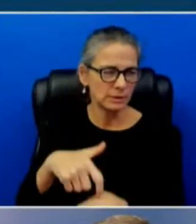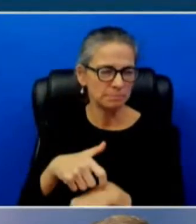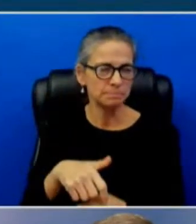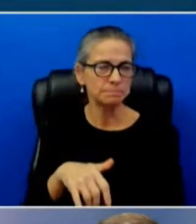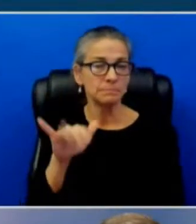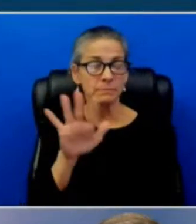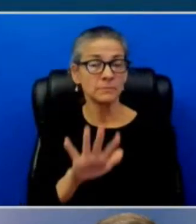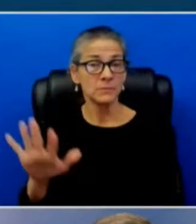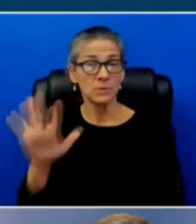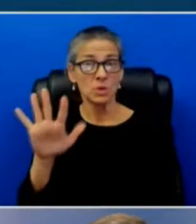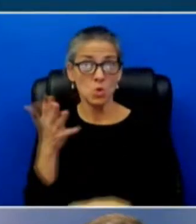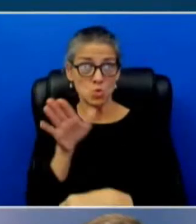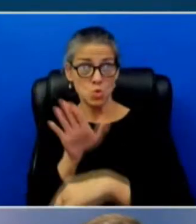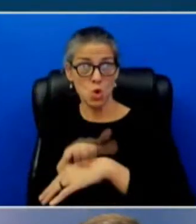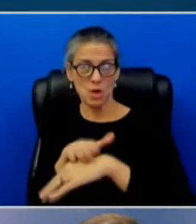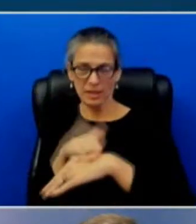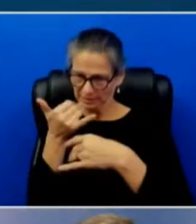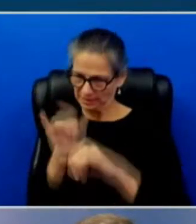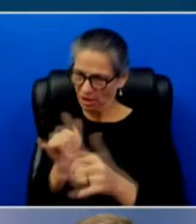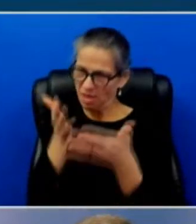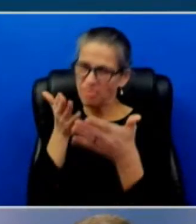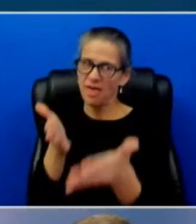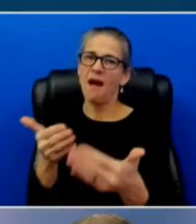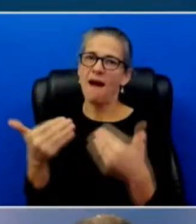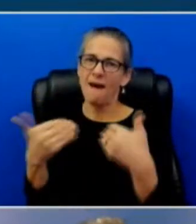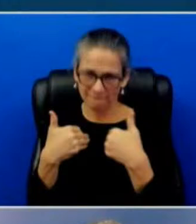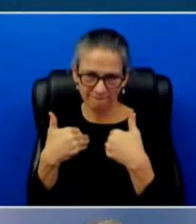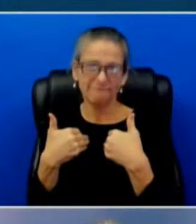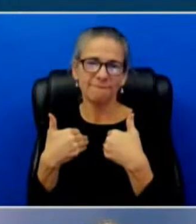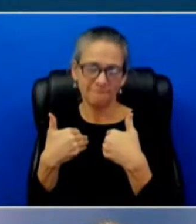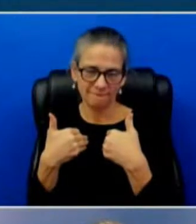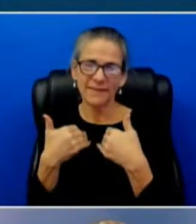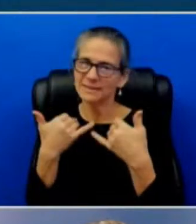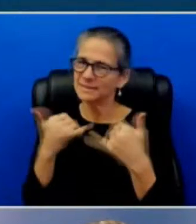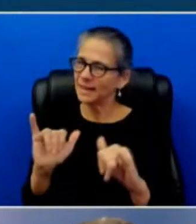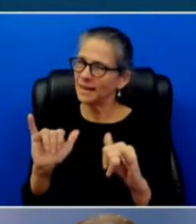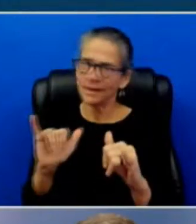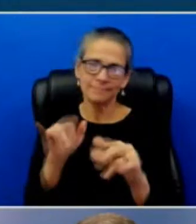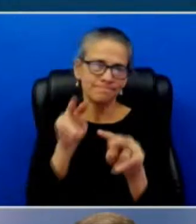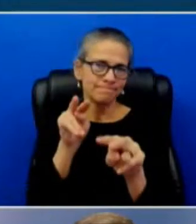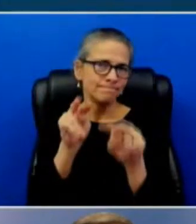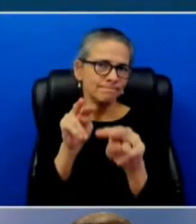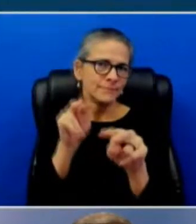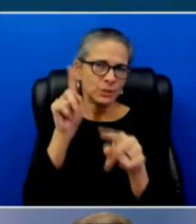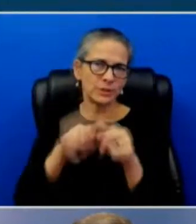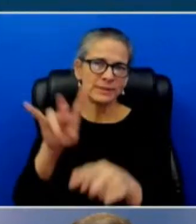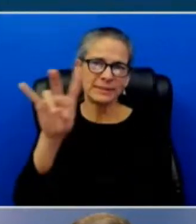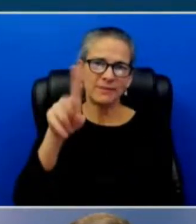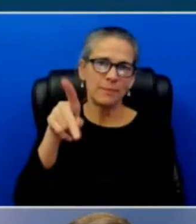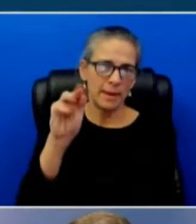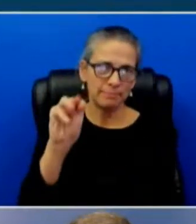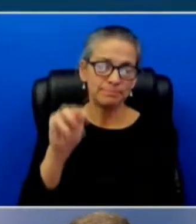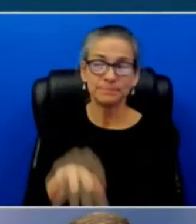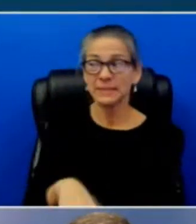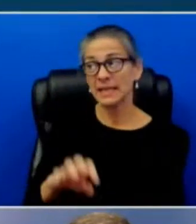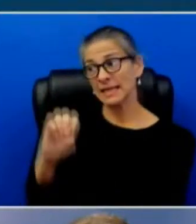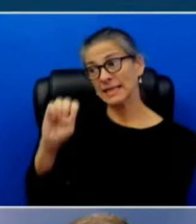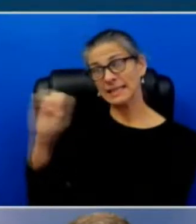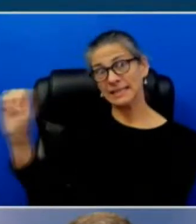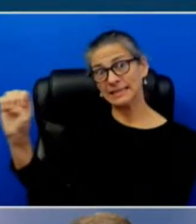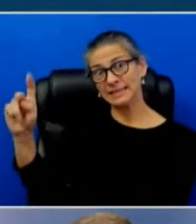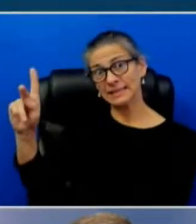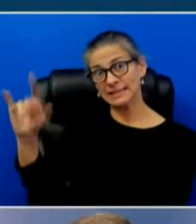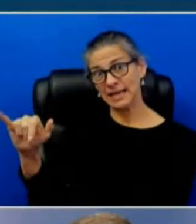is still here. We're still dealing with it until at least 7 p.m. tonight. For Eastern Kentucky, that gets to about